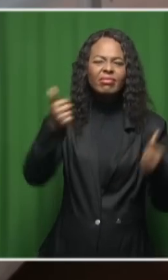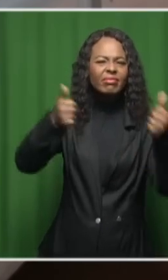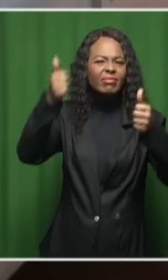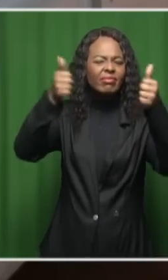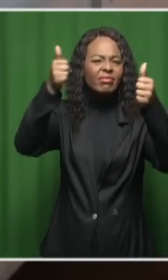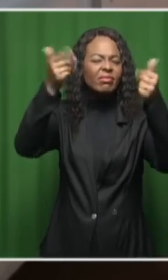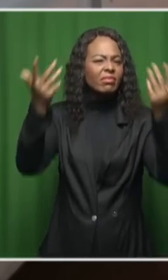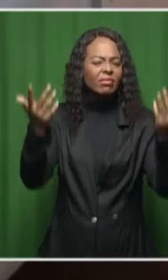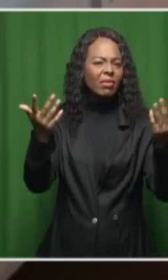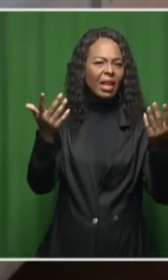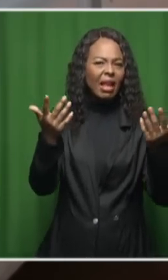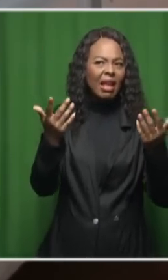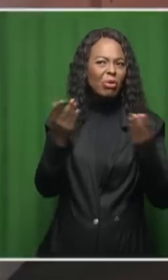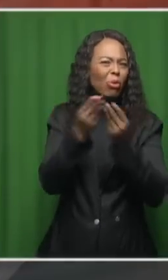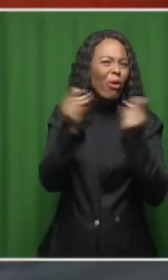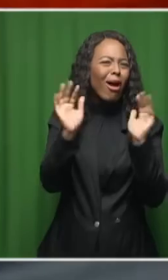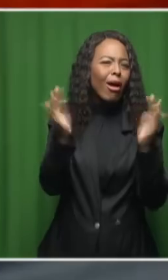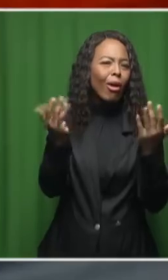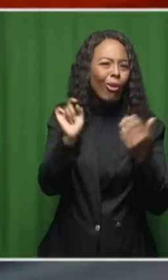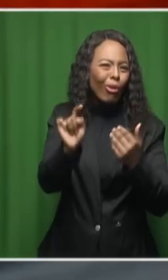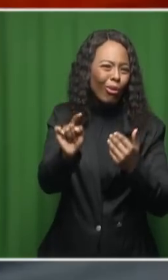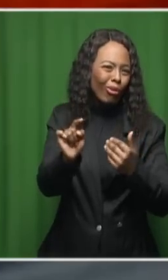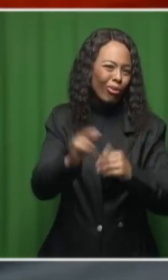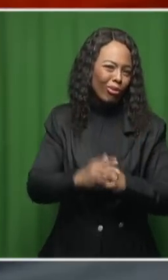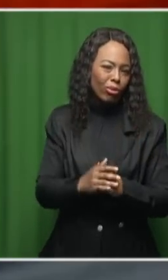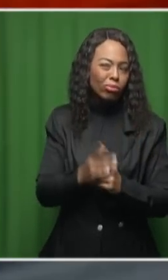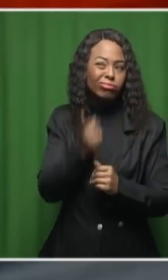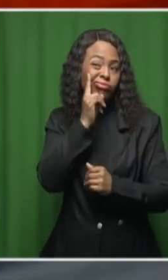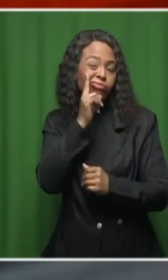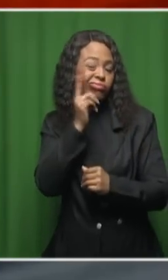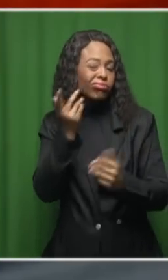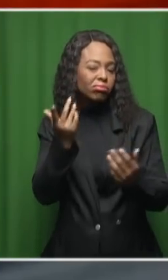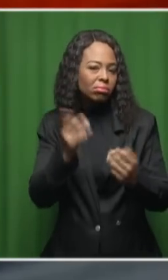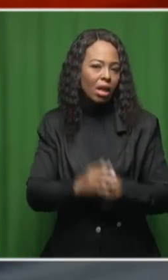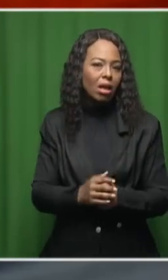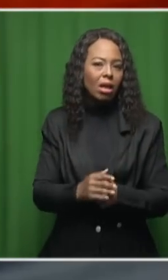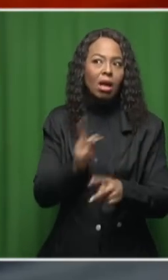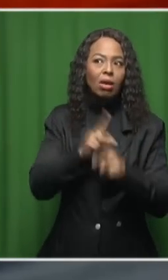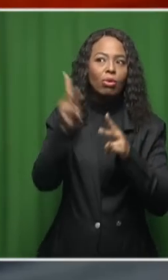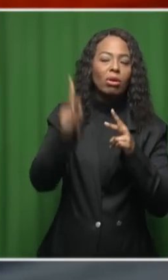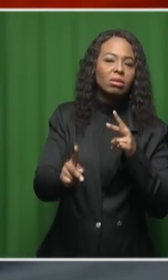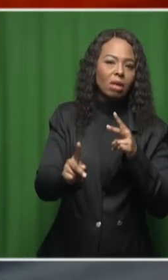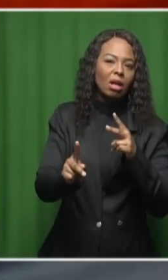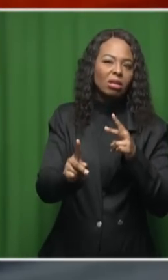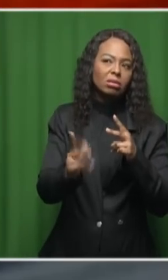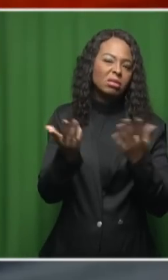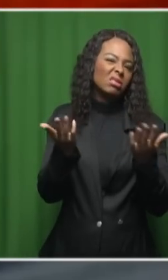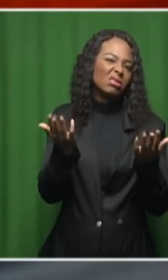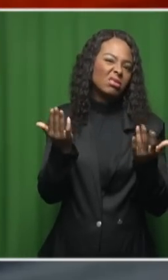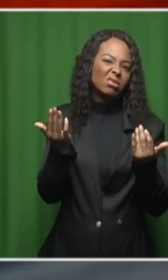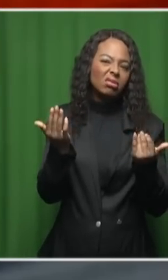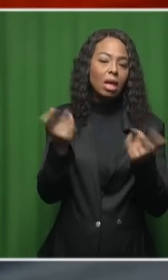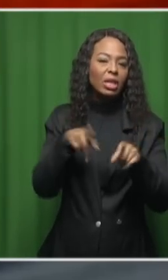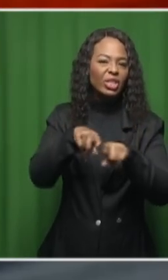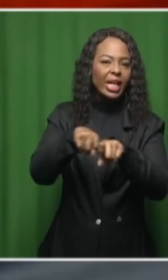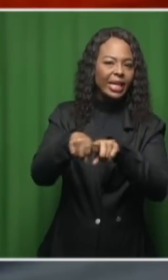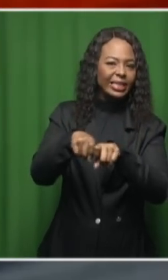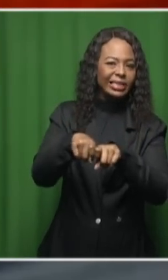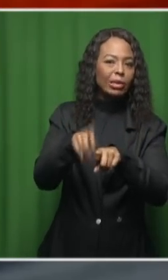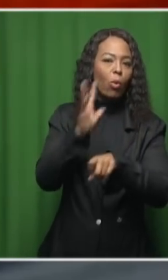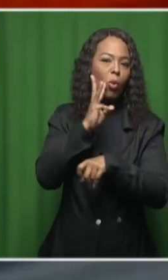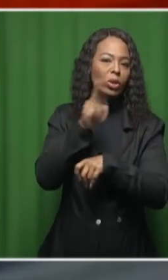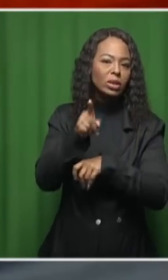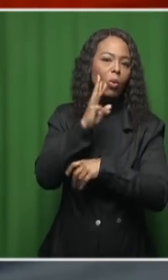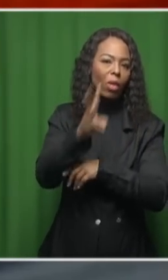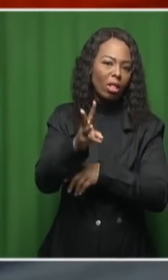deal with this decisively. Yeah. We've been told that the results will be back for the water tests on Wednesday.